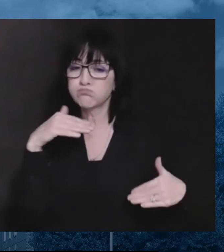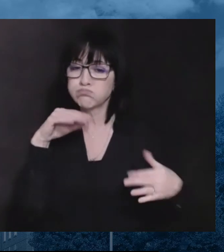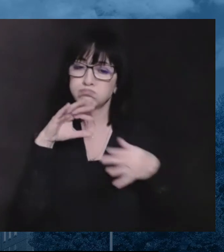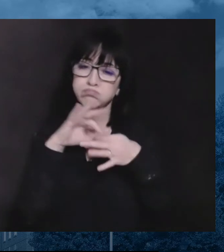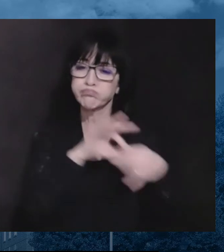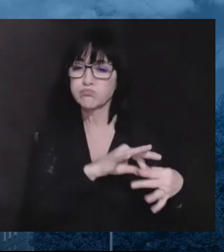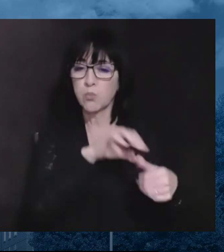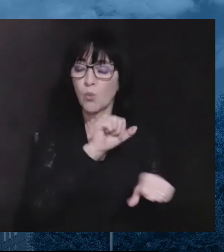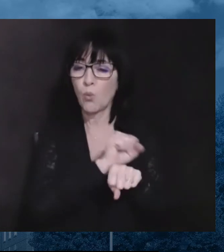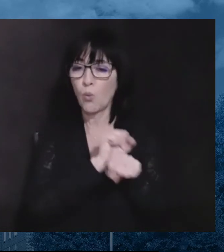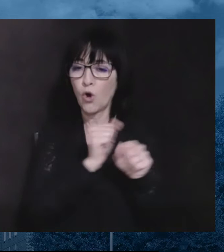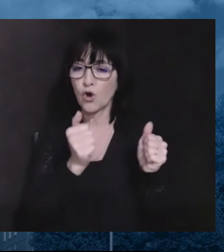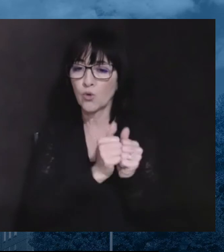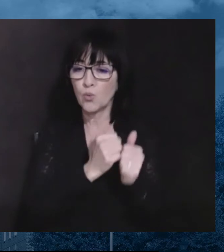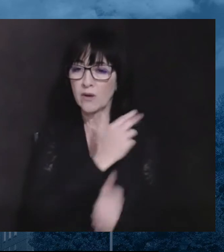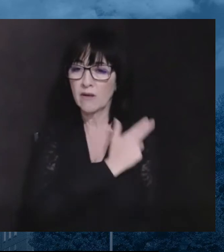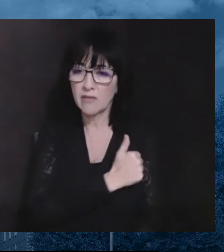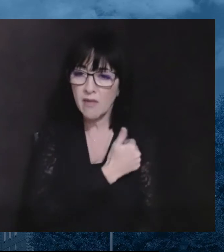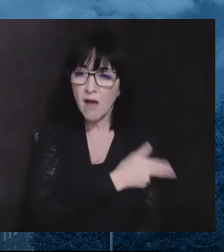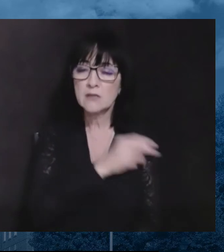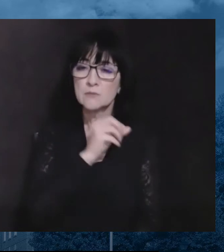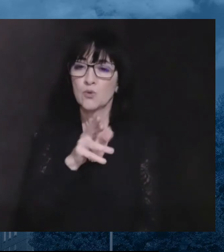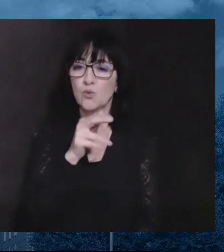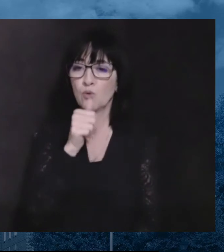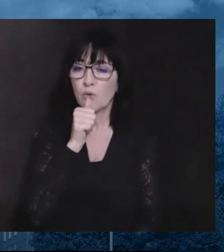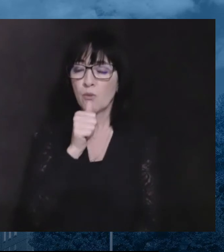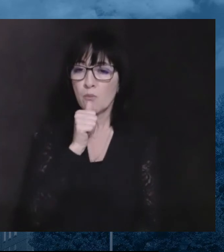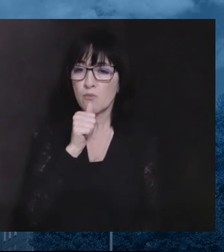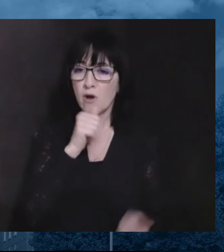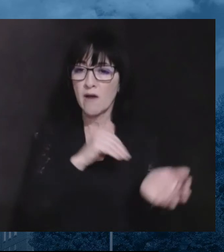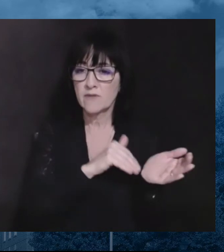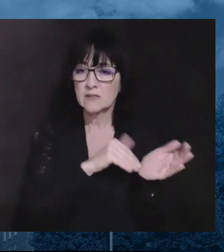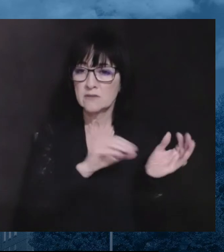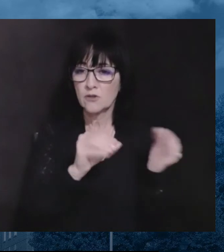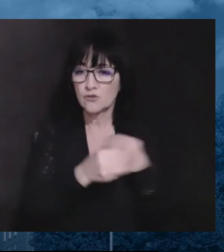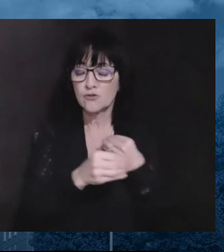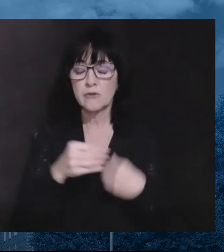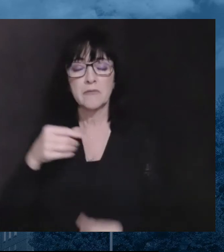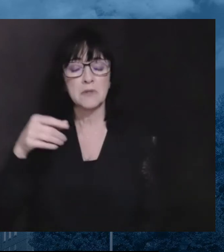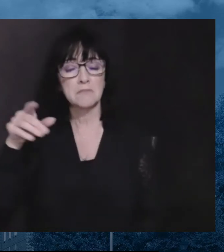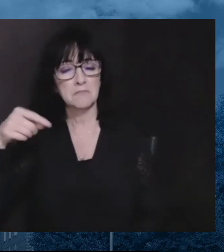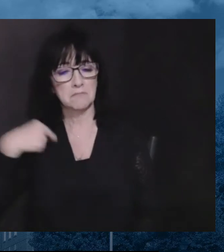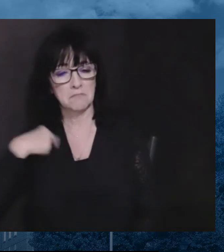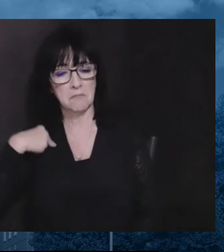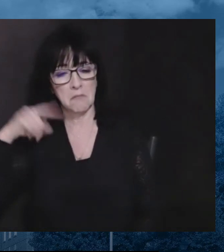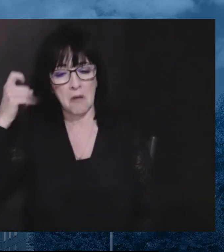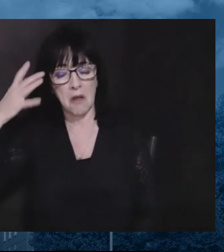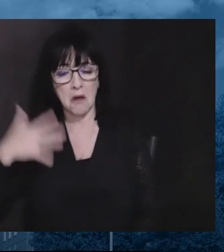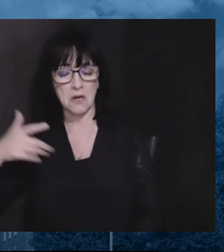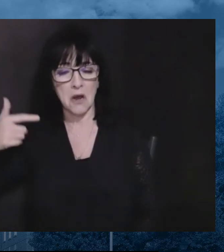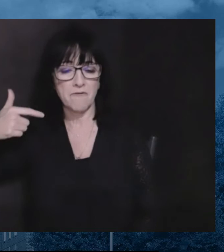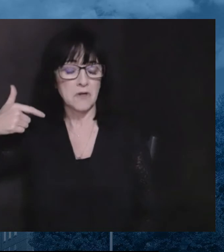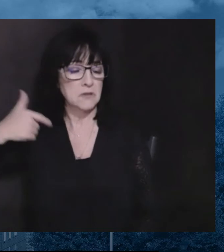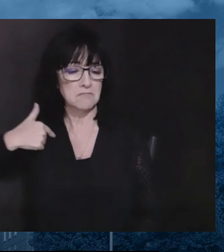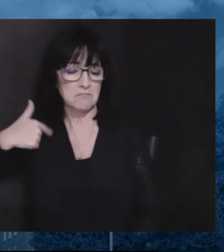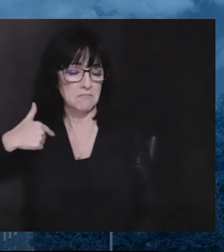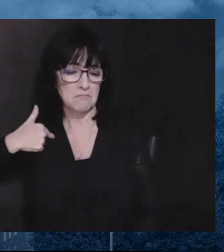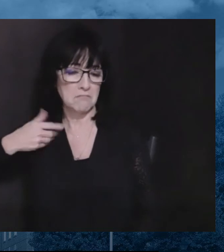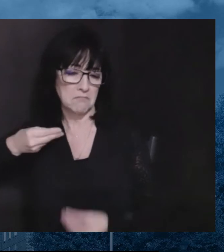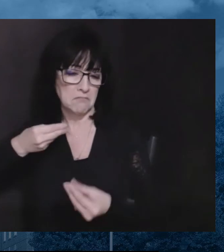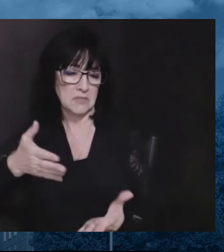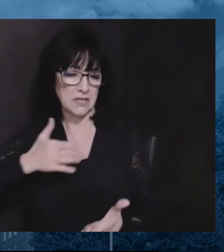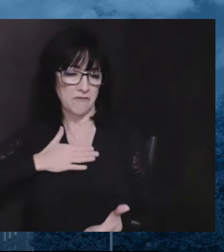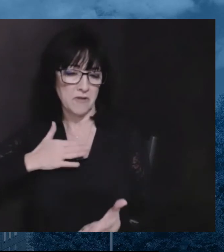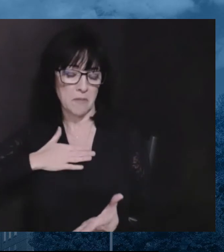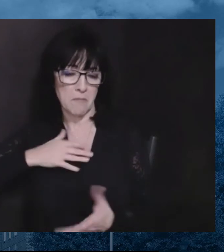I'm going to just take it in a 30,000 foot level first, and then hand it over to Dr. Rattay,